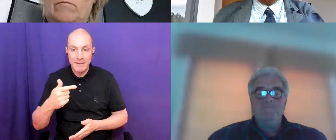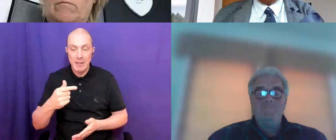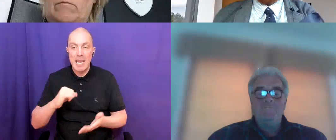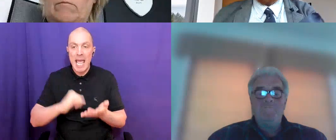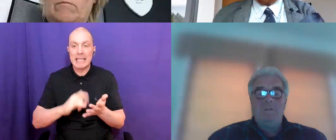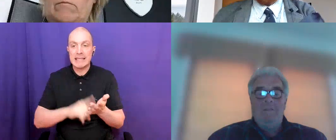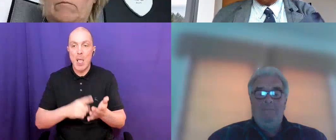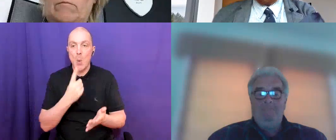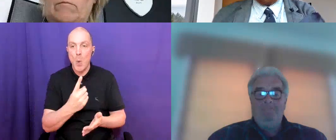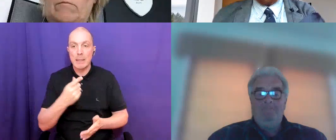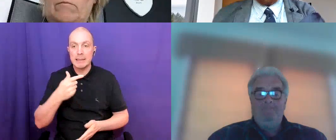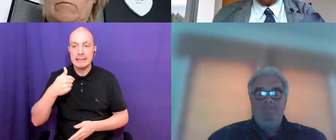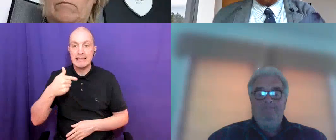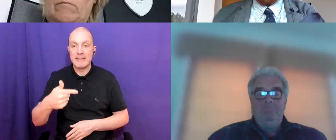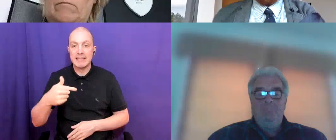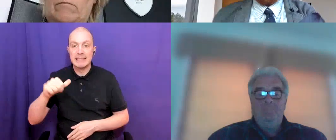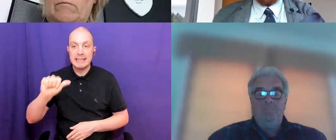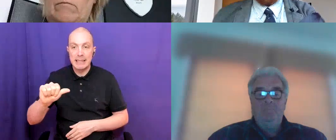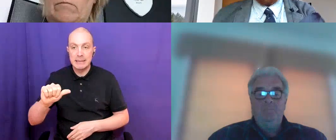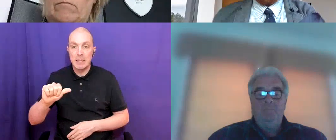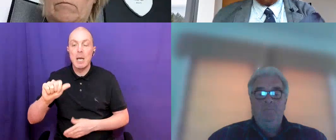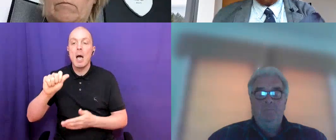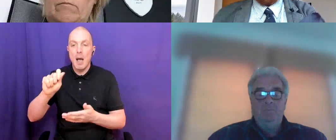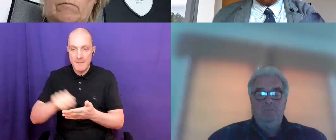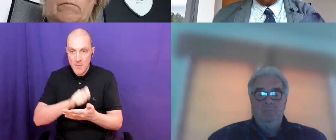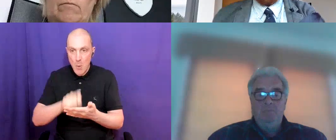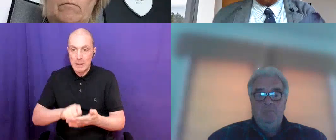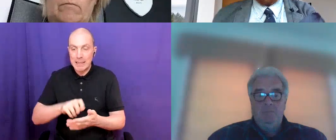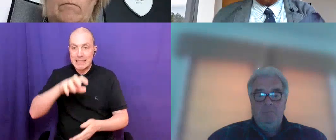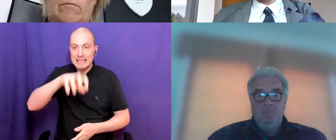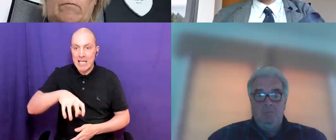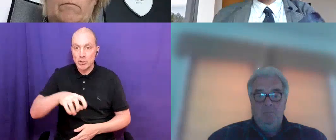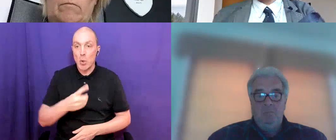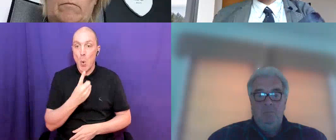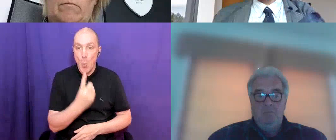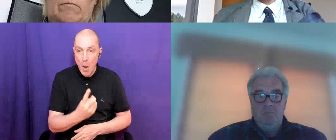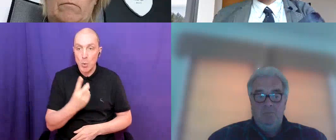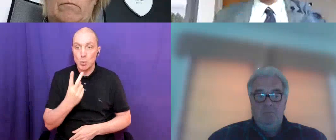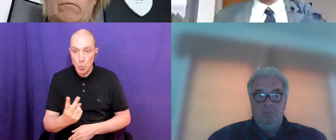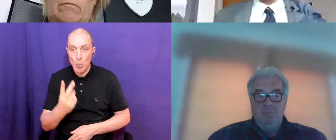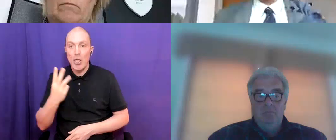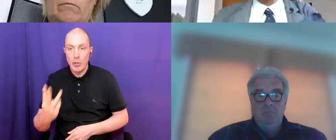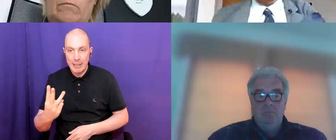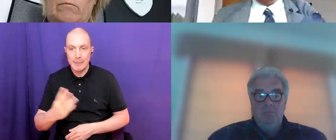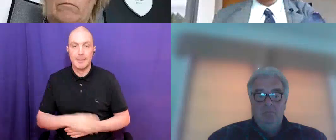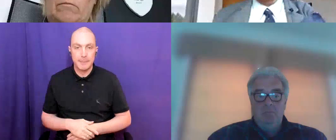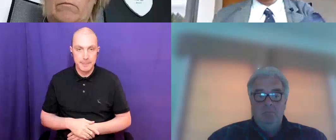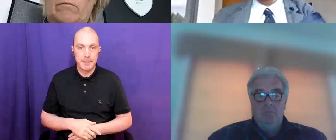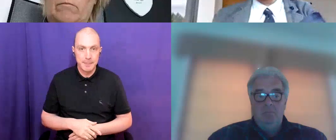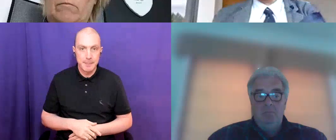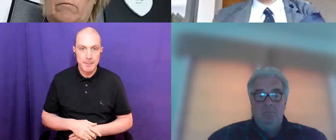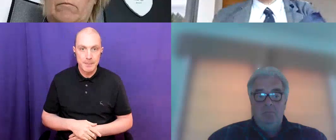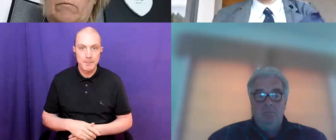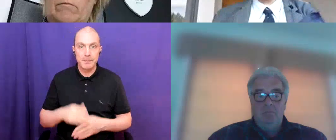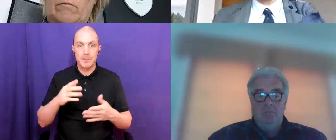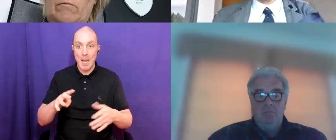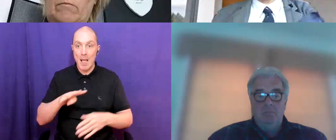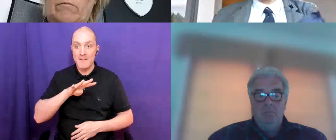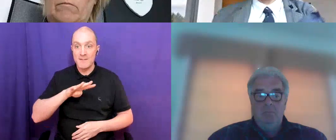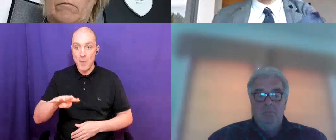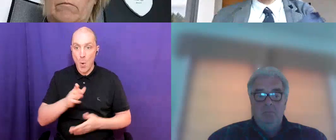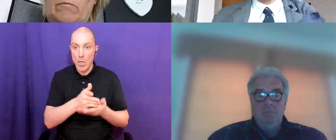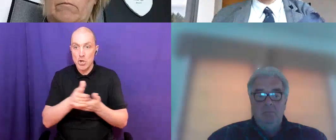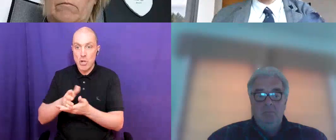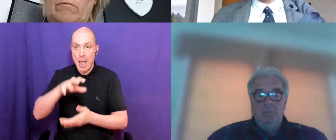SL 176 will vote at Stations 1, 2 and 3. The fourth shared place